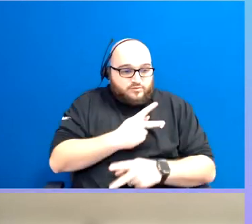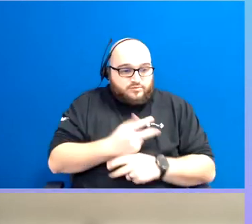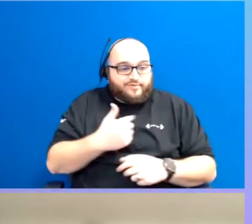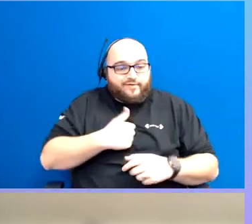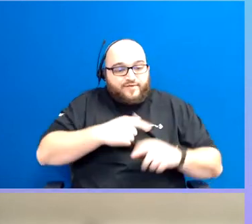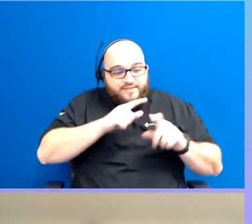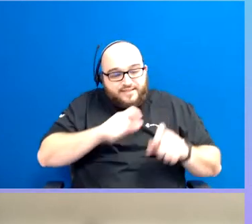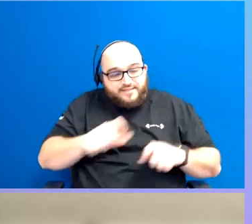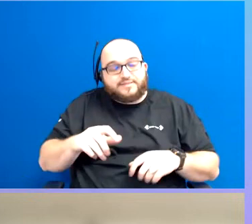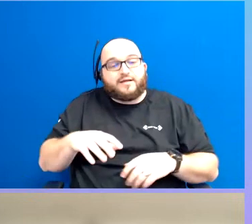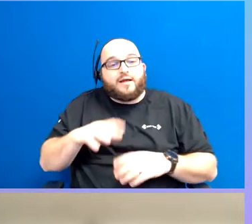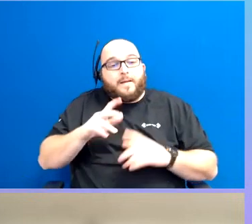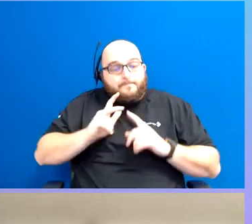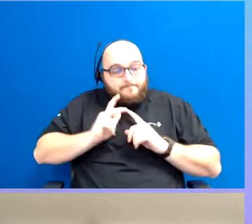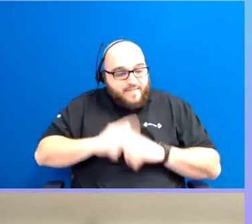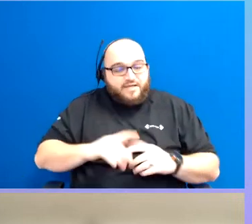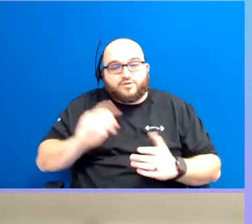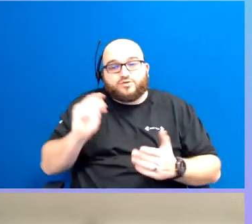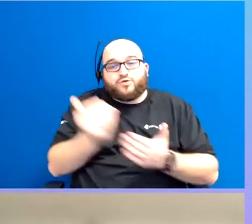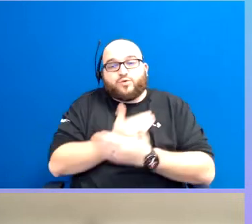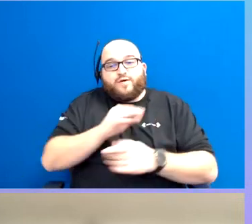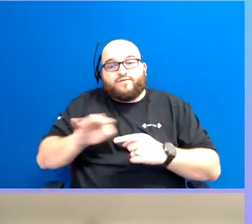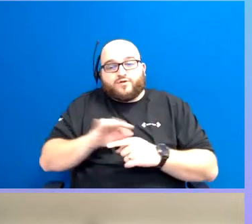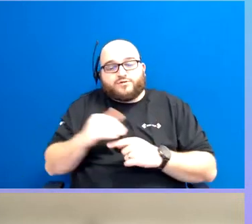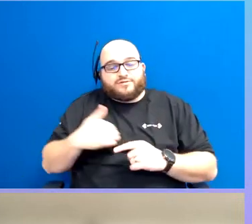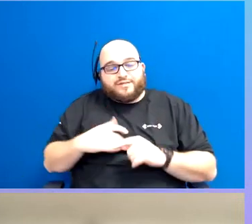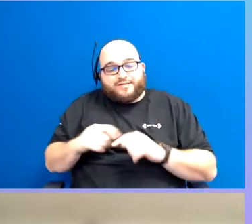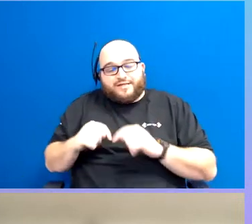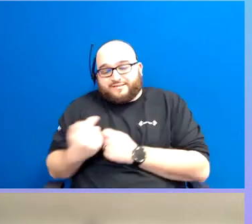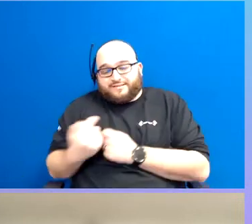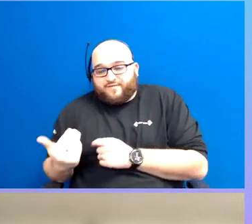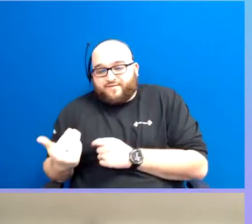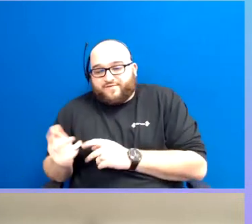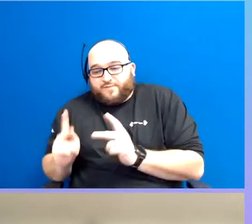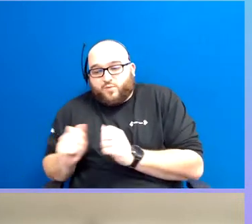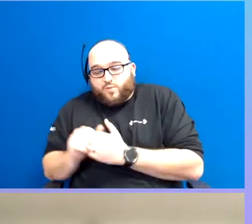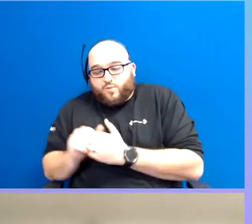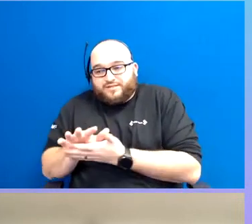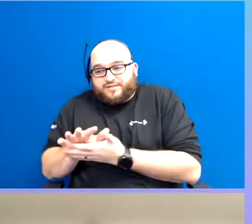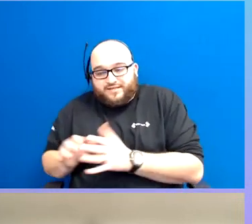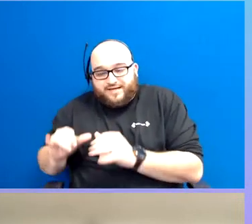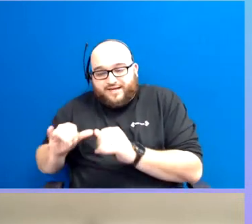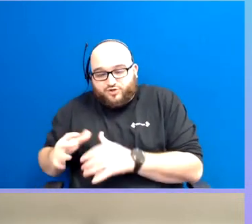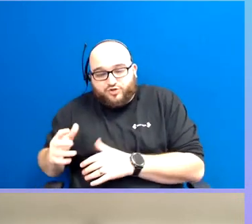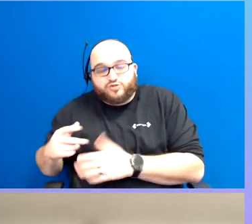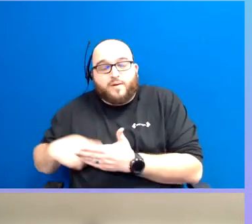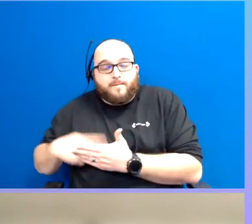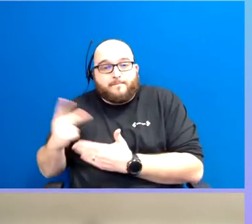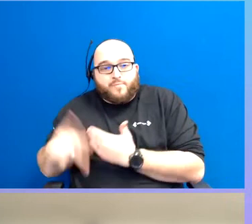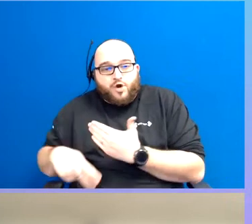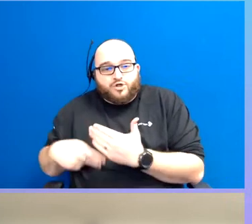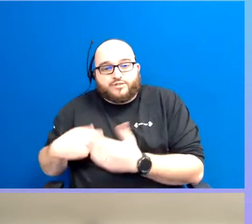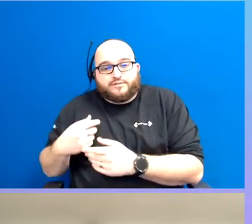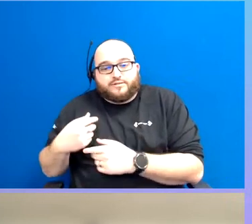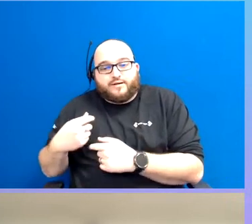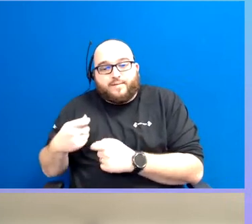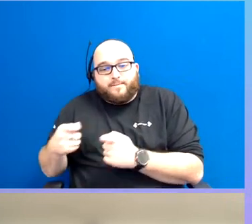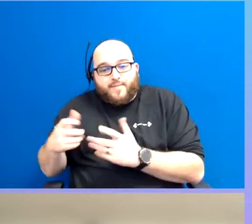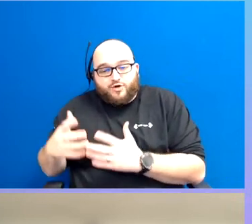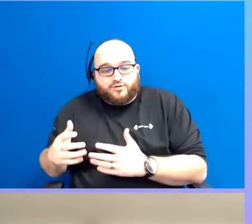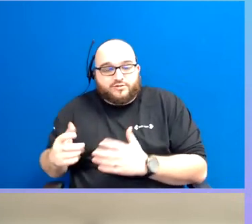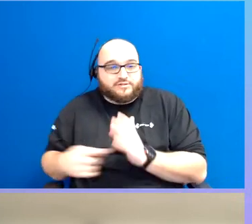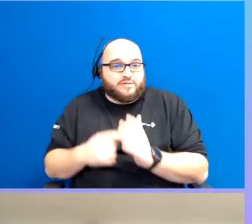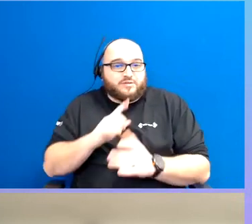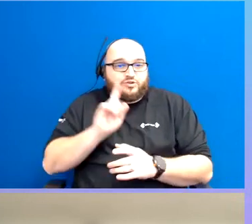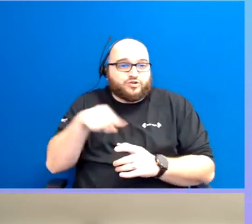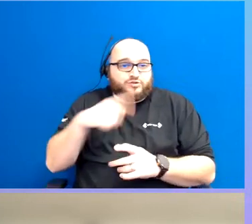and new features. And it was a team of 15 people of design and engineers and product managers. And sometimes, it was just